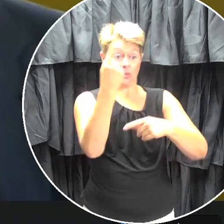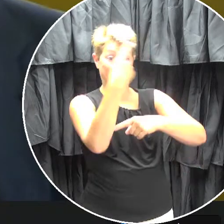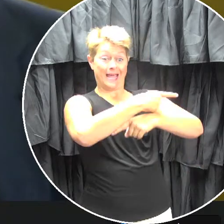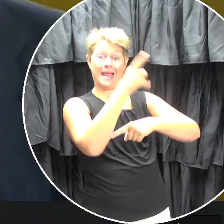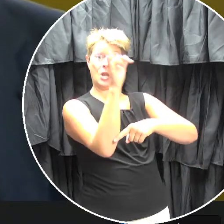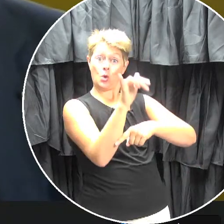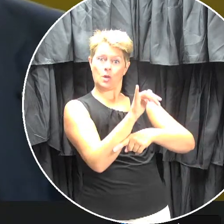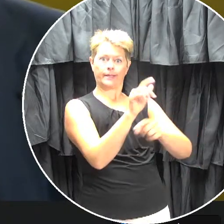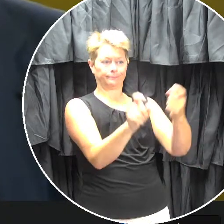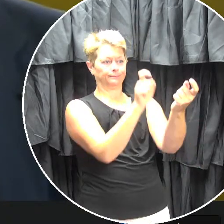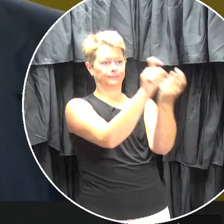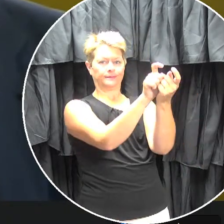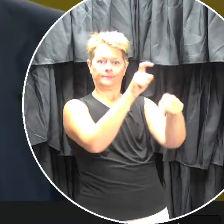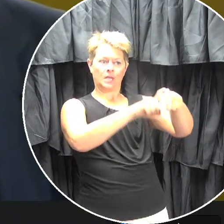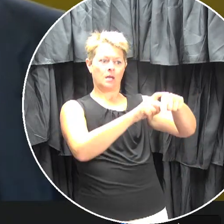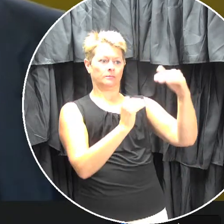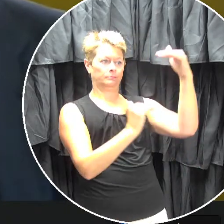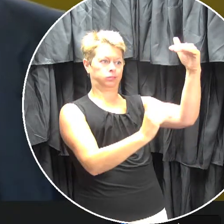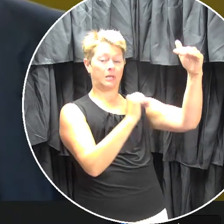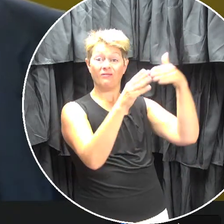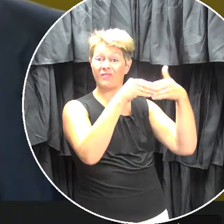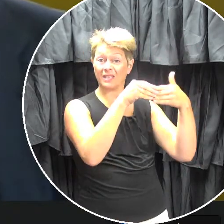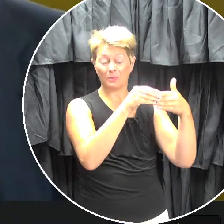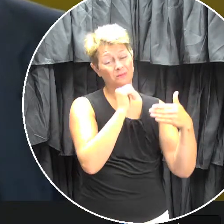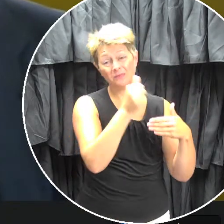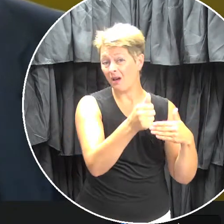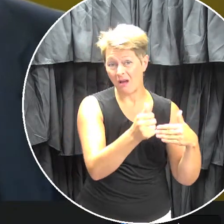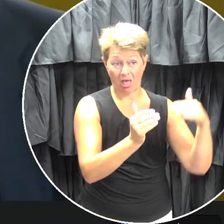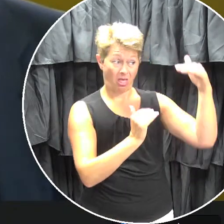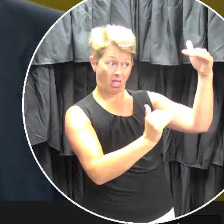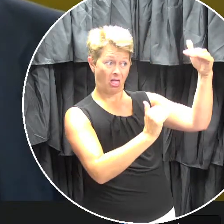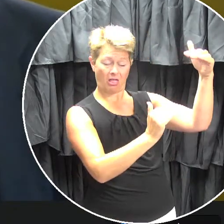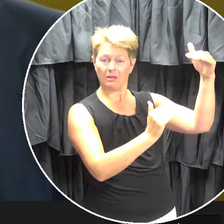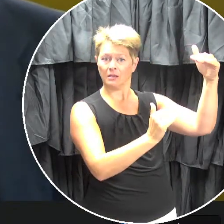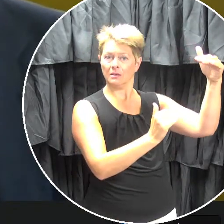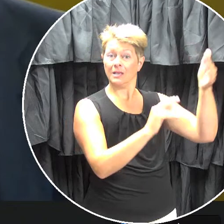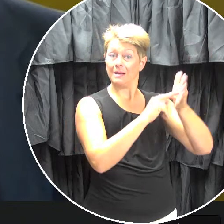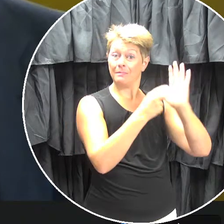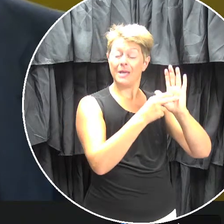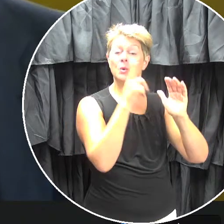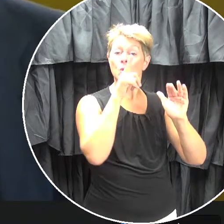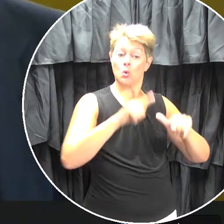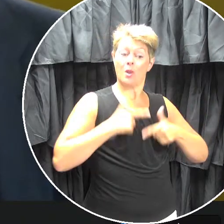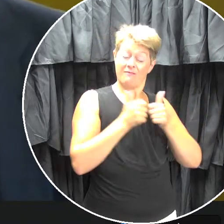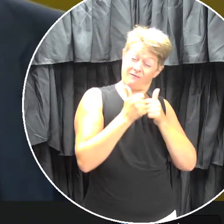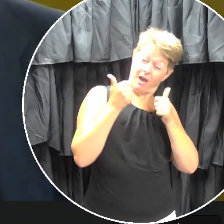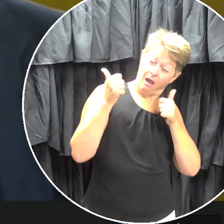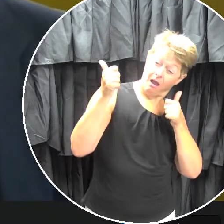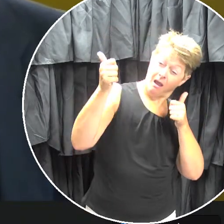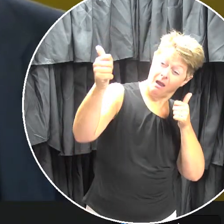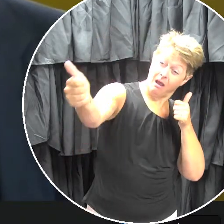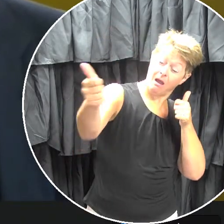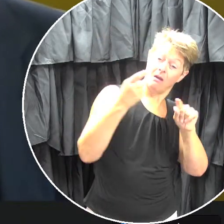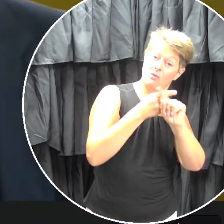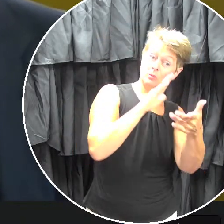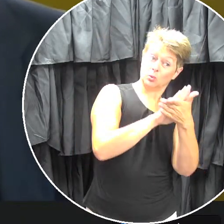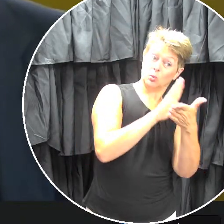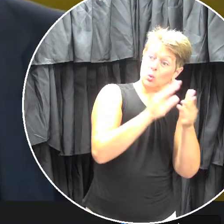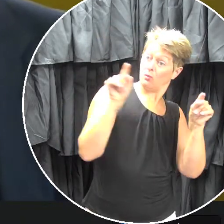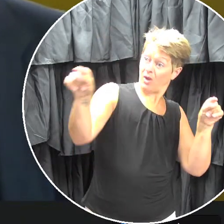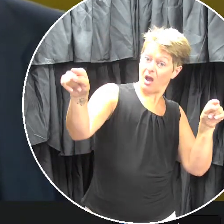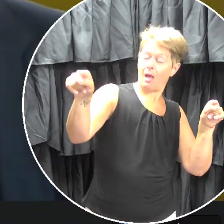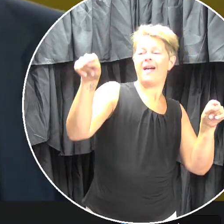don't have much flexibility there. We're prioritizing those who are furthest from the